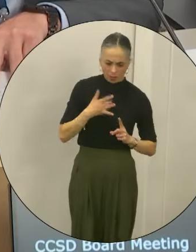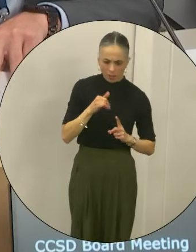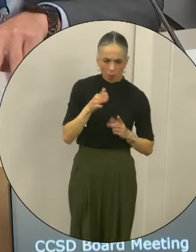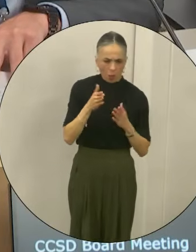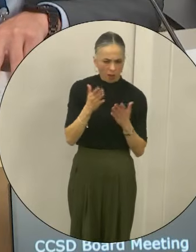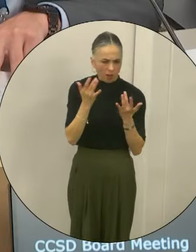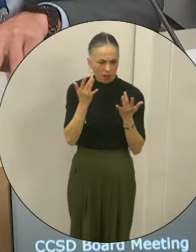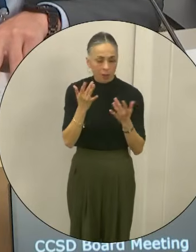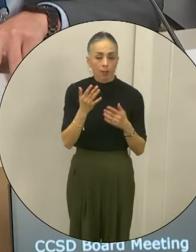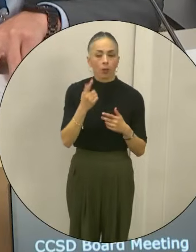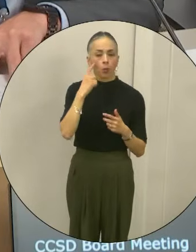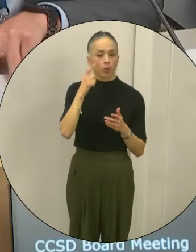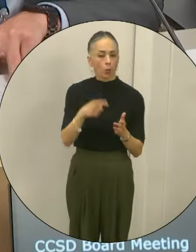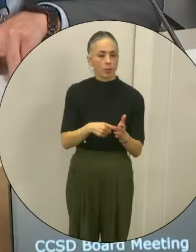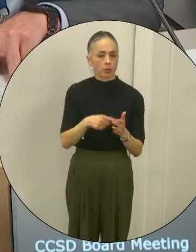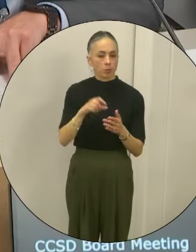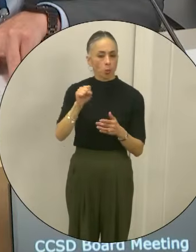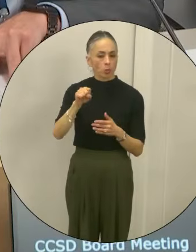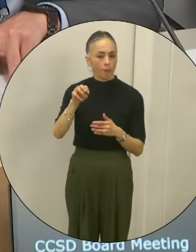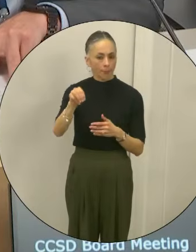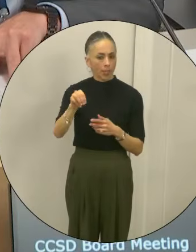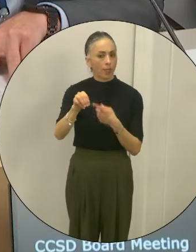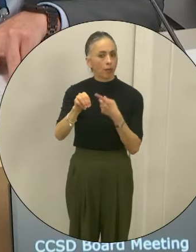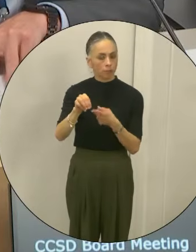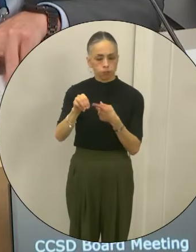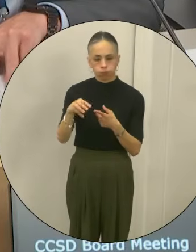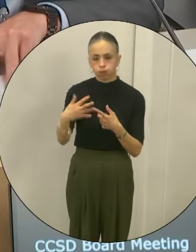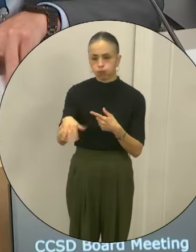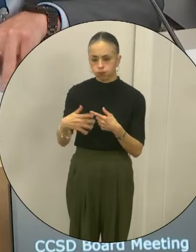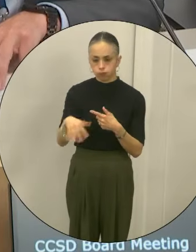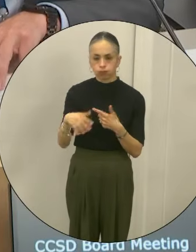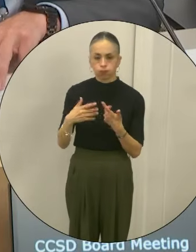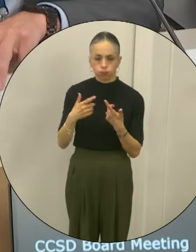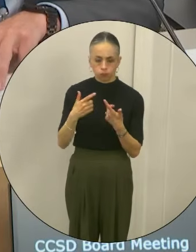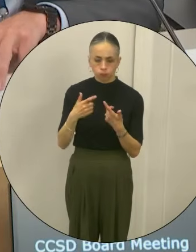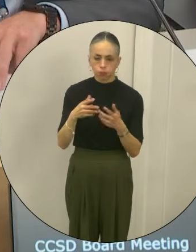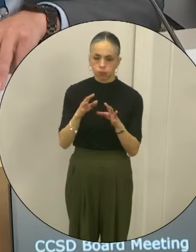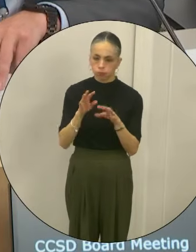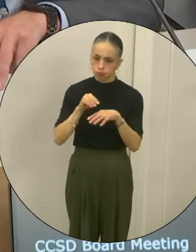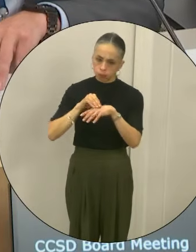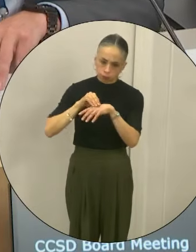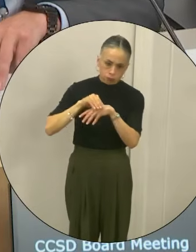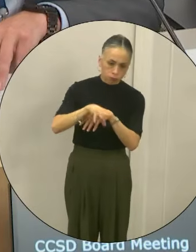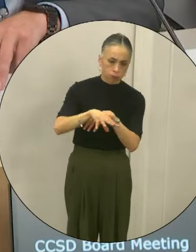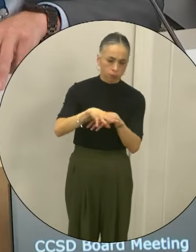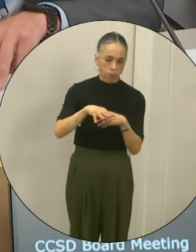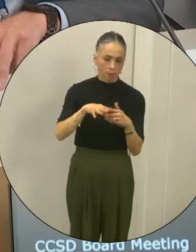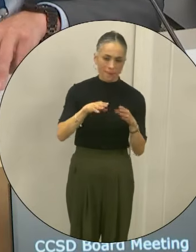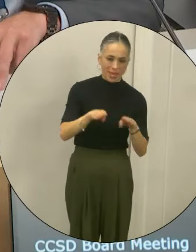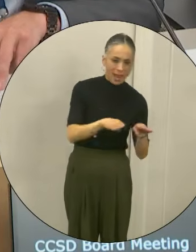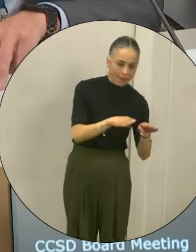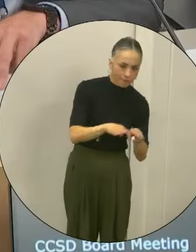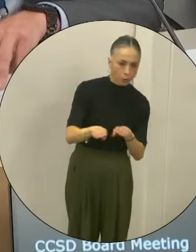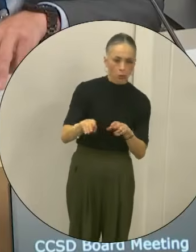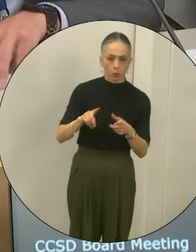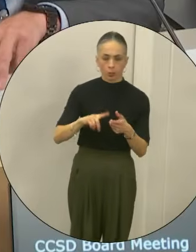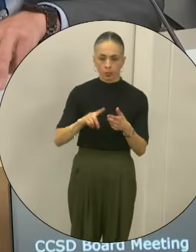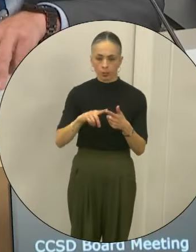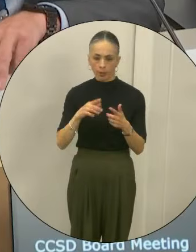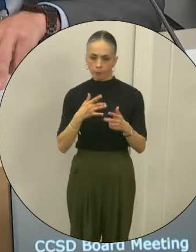that social media played a major role in some of these behaviors, some of the perceptions that students